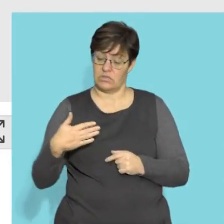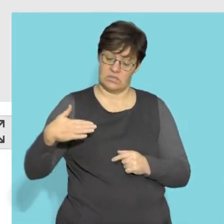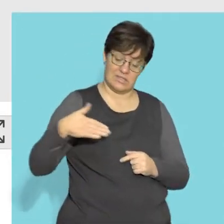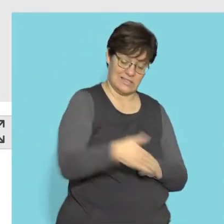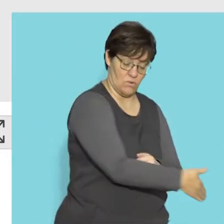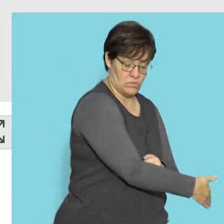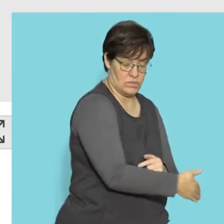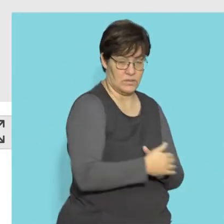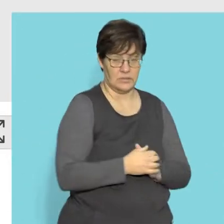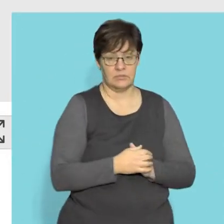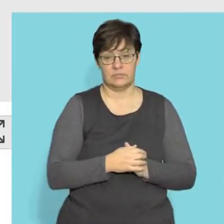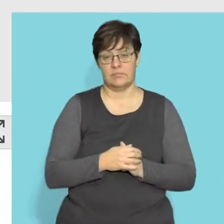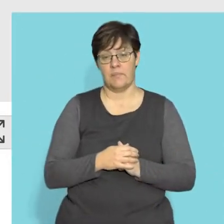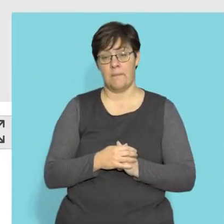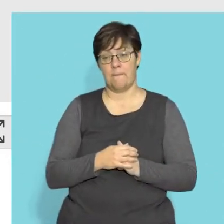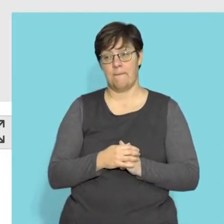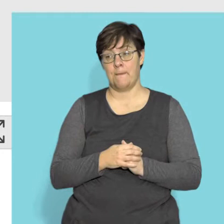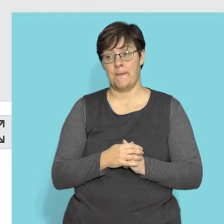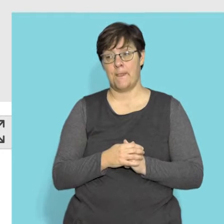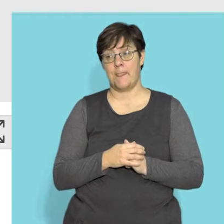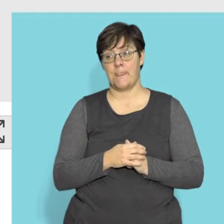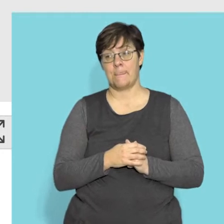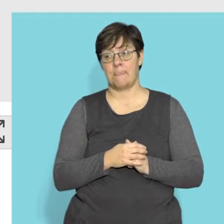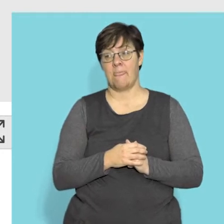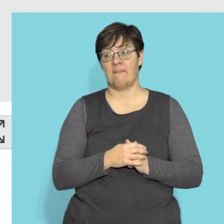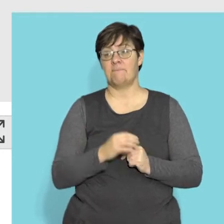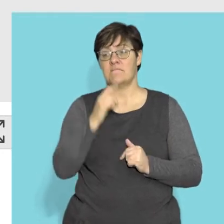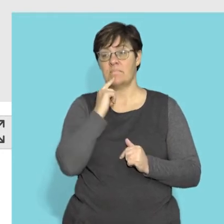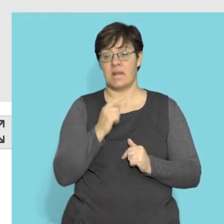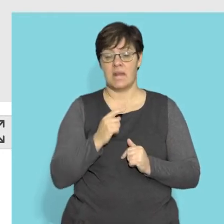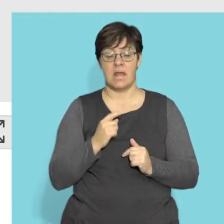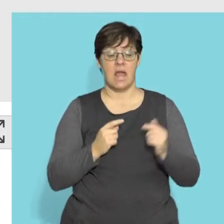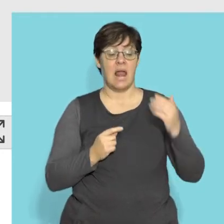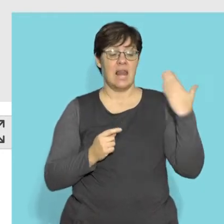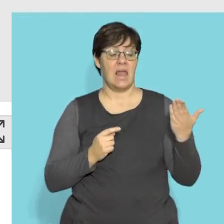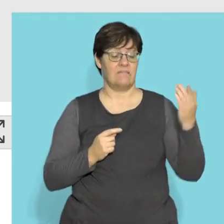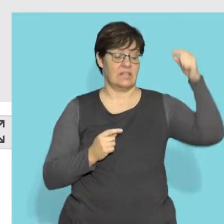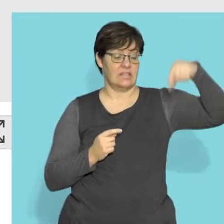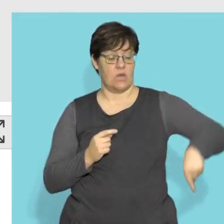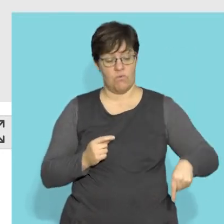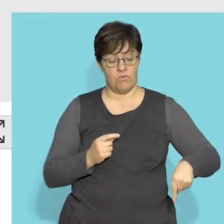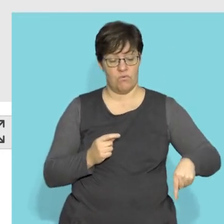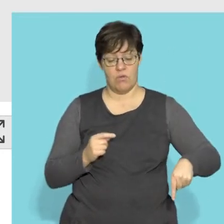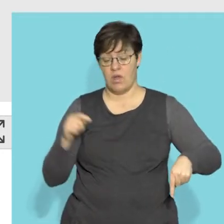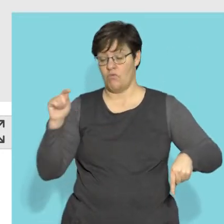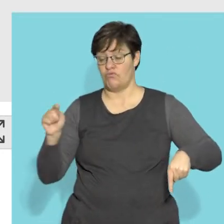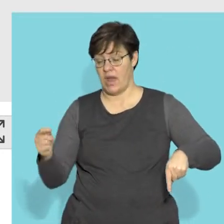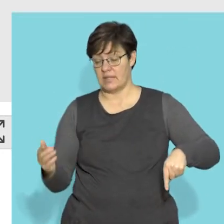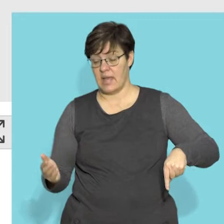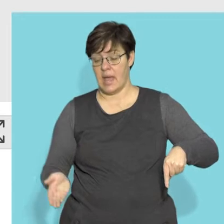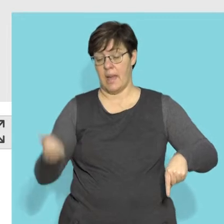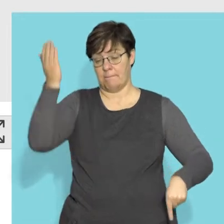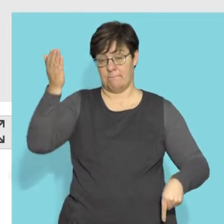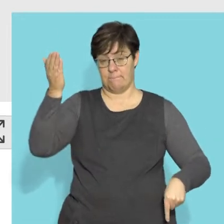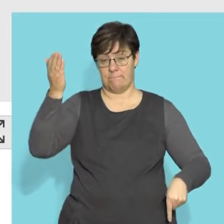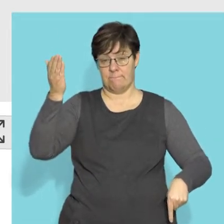down. And the force then is going to be down on the left and up on the right,